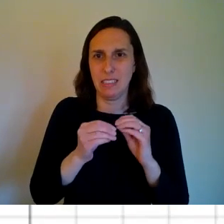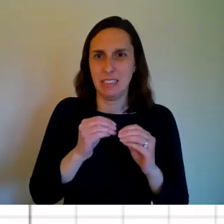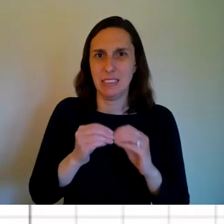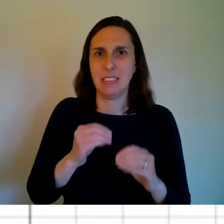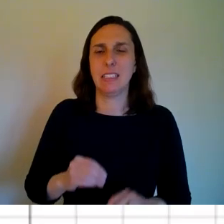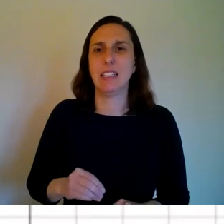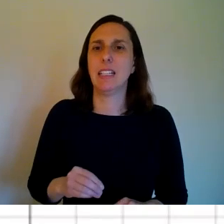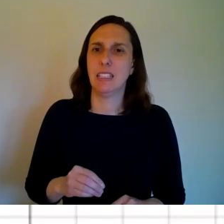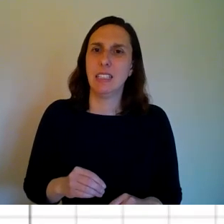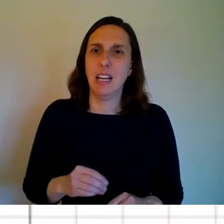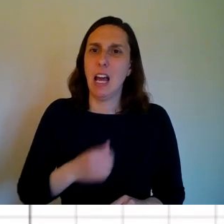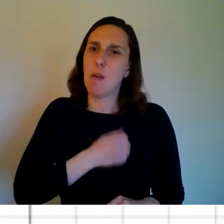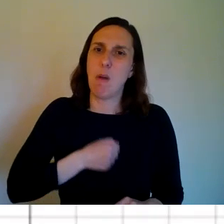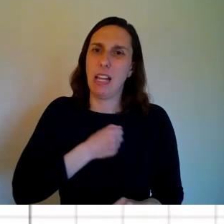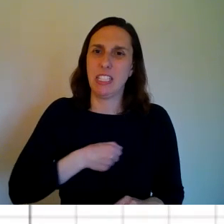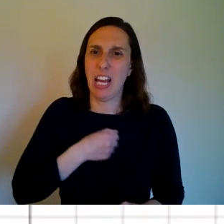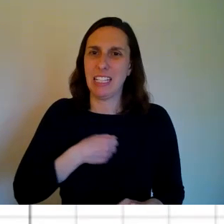negative signs.